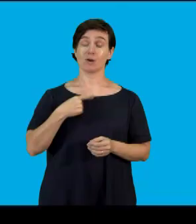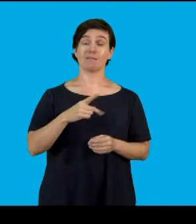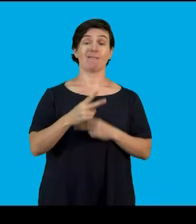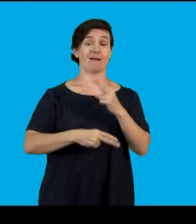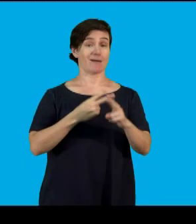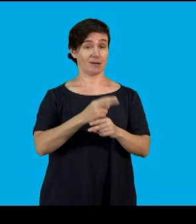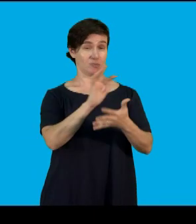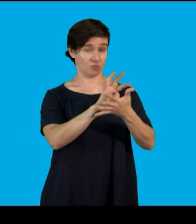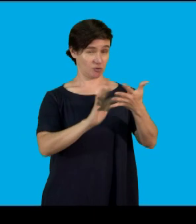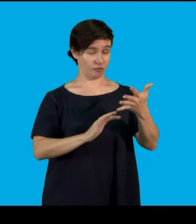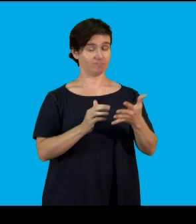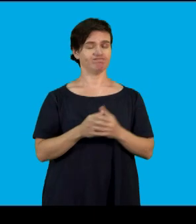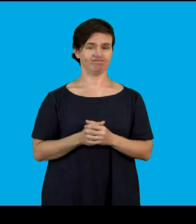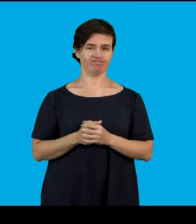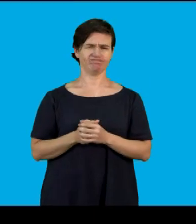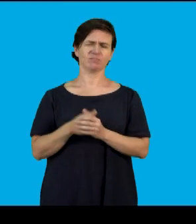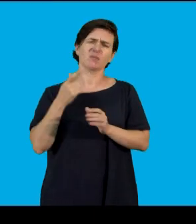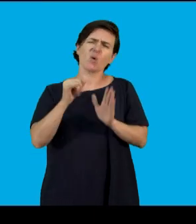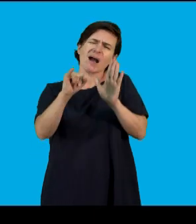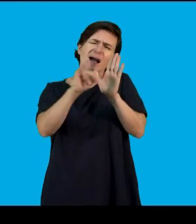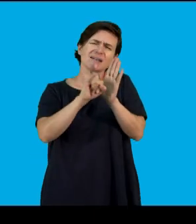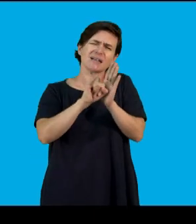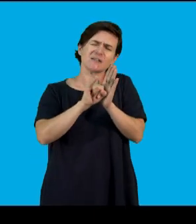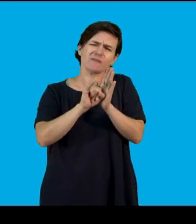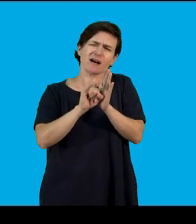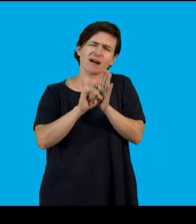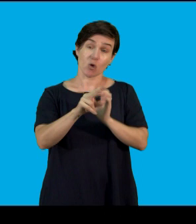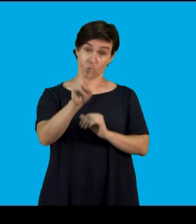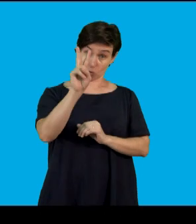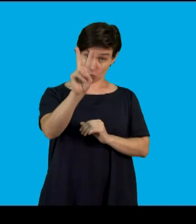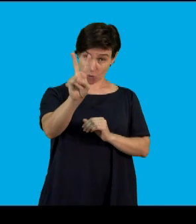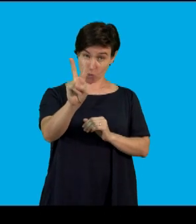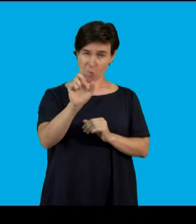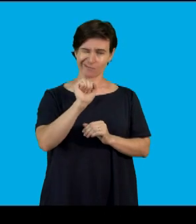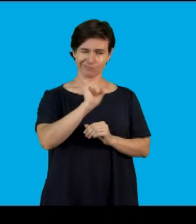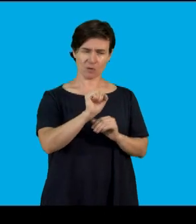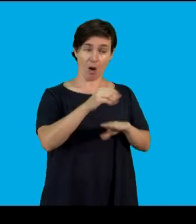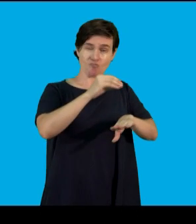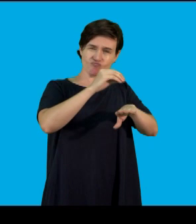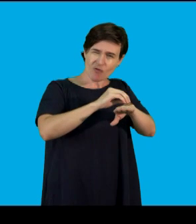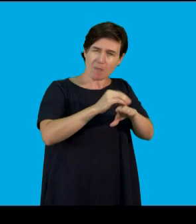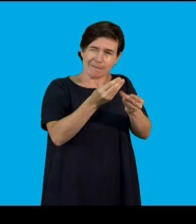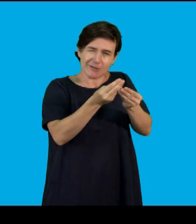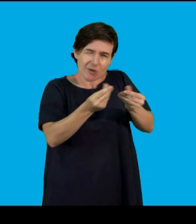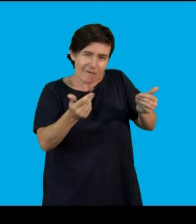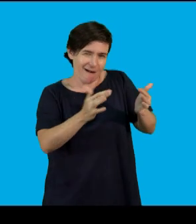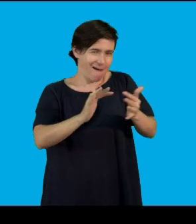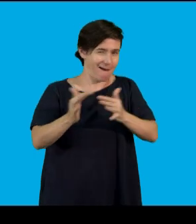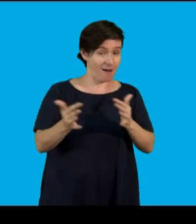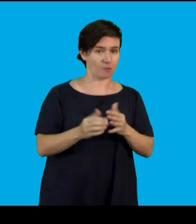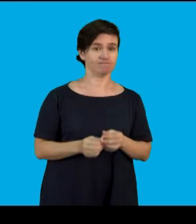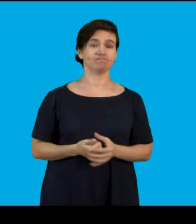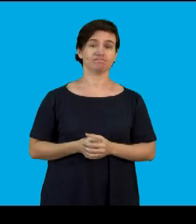the scenario again so that you can check. Identify how many? 2. 2 problem-solving